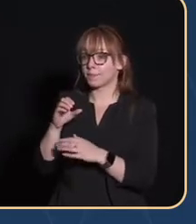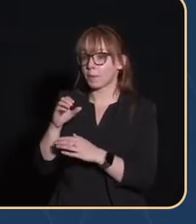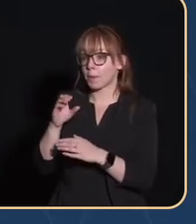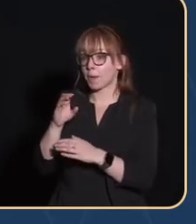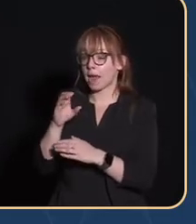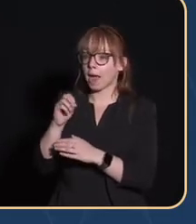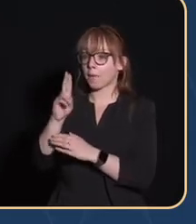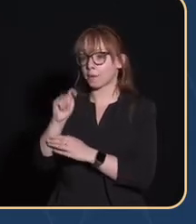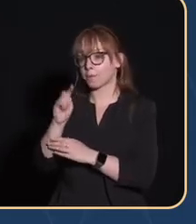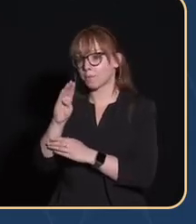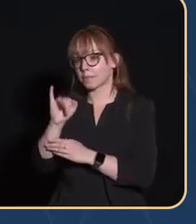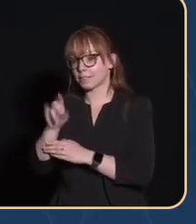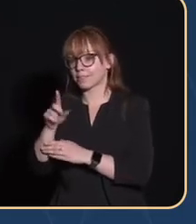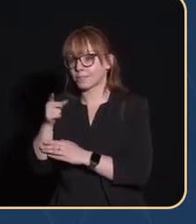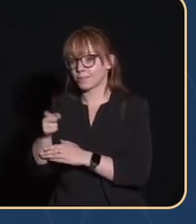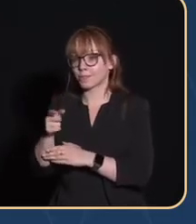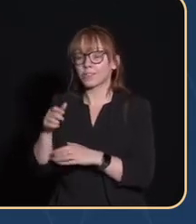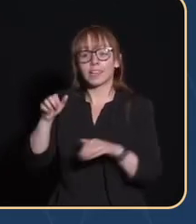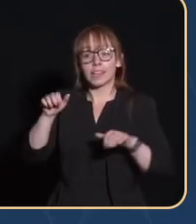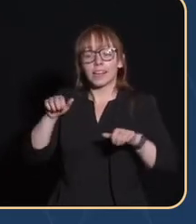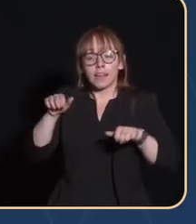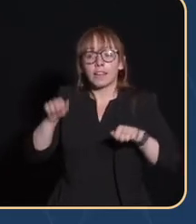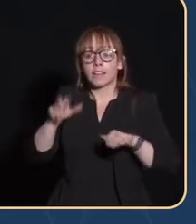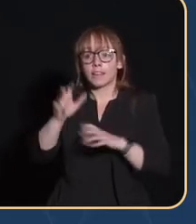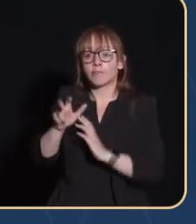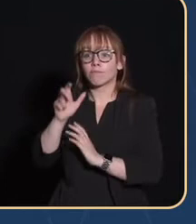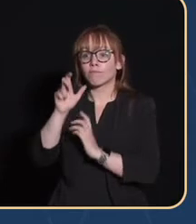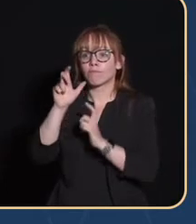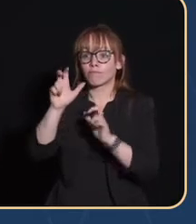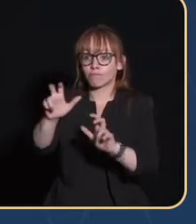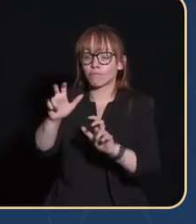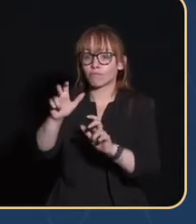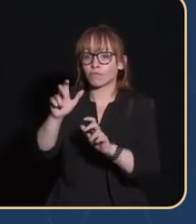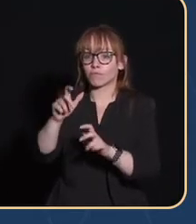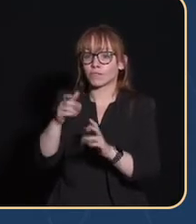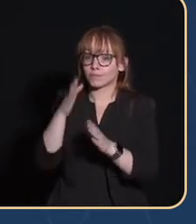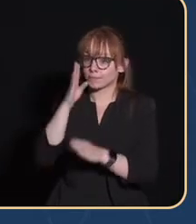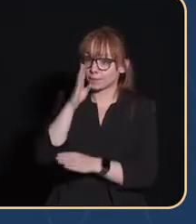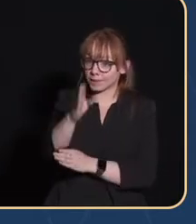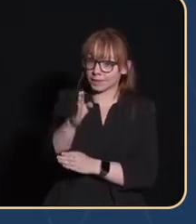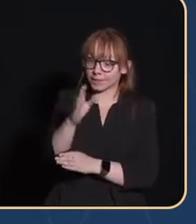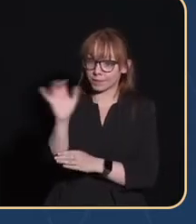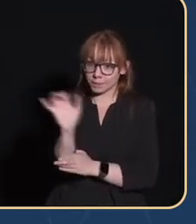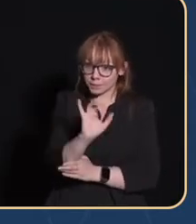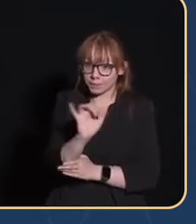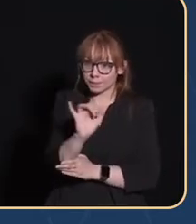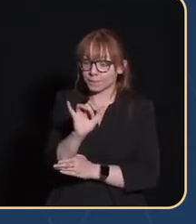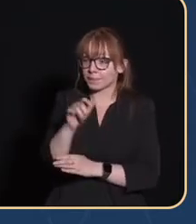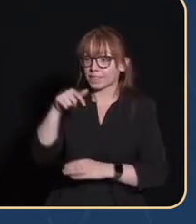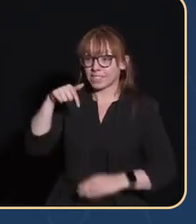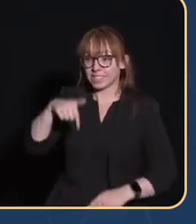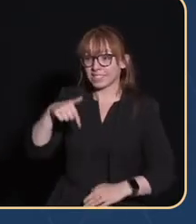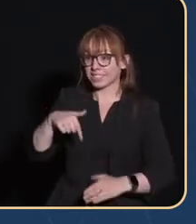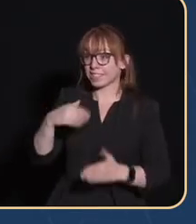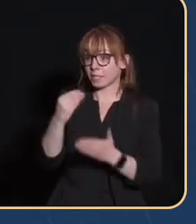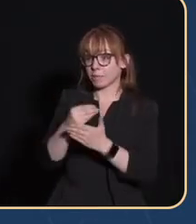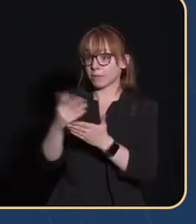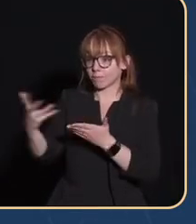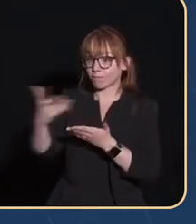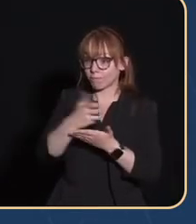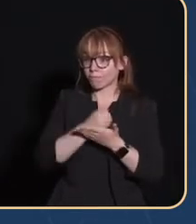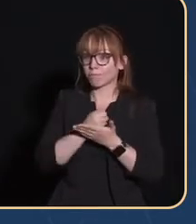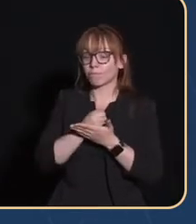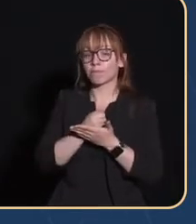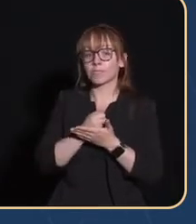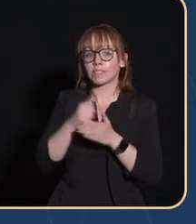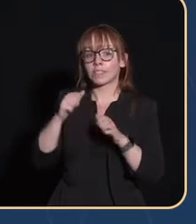also have a chance to contribute directly during the giving moment. The proceeds from this event will boost our ability